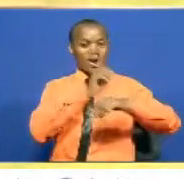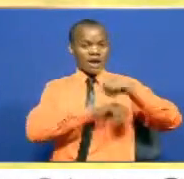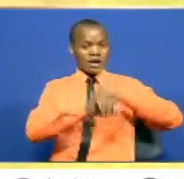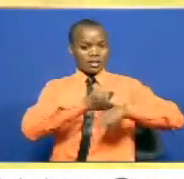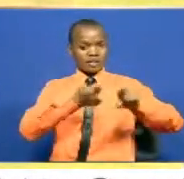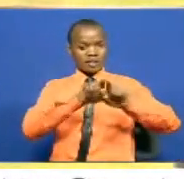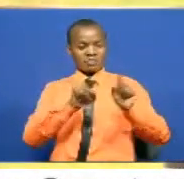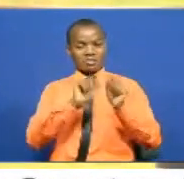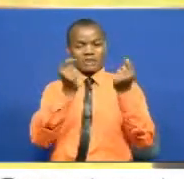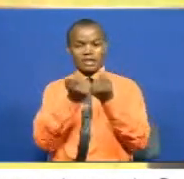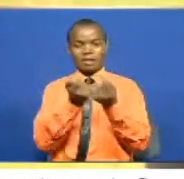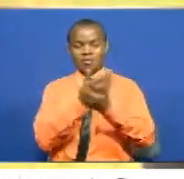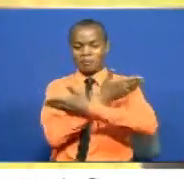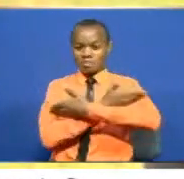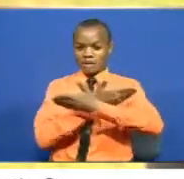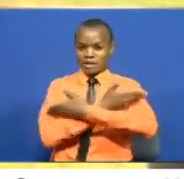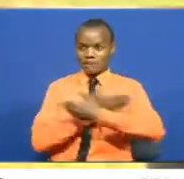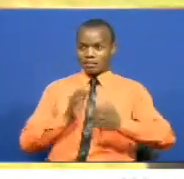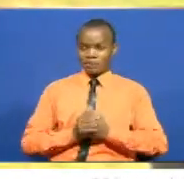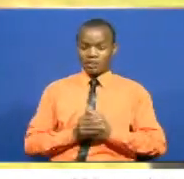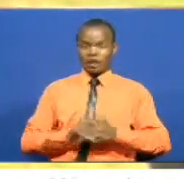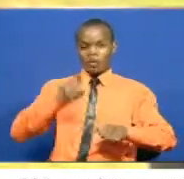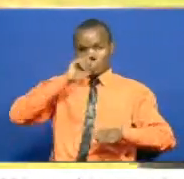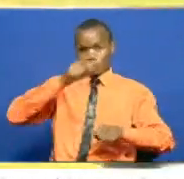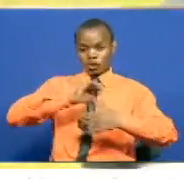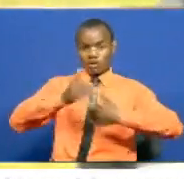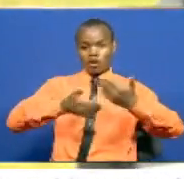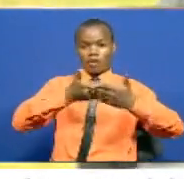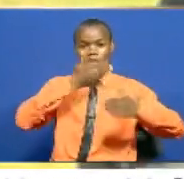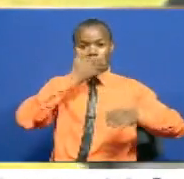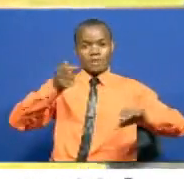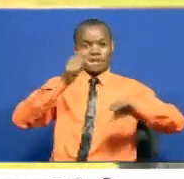of the Paralympians. And we wish you all the best as you head to Dubai